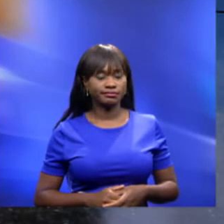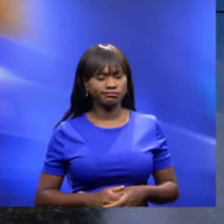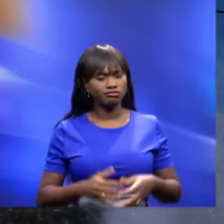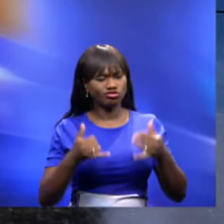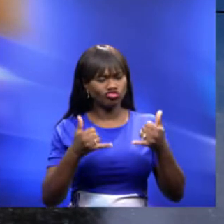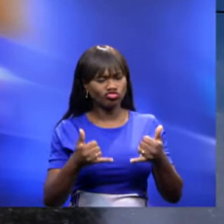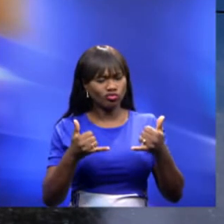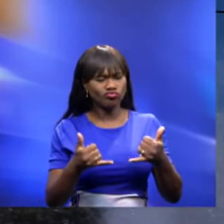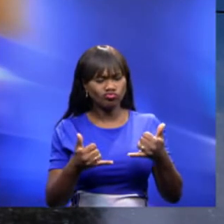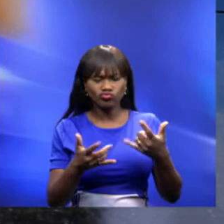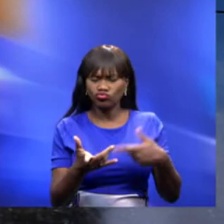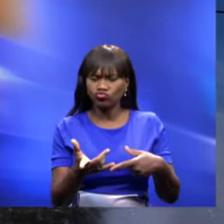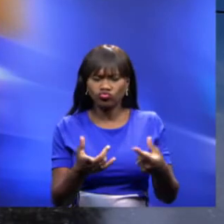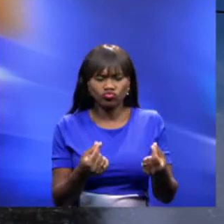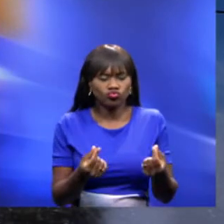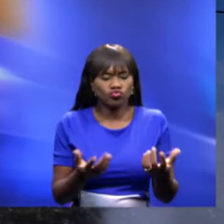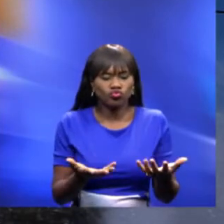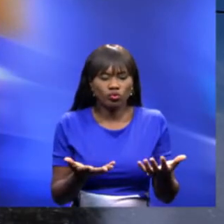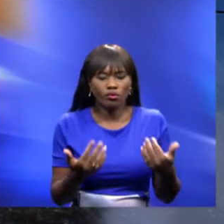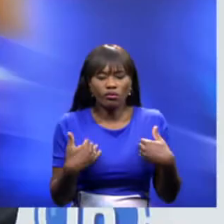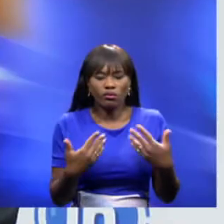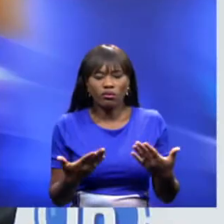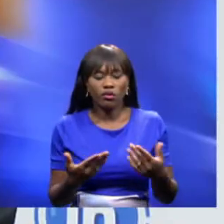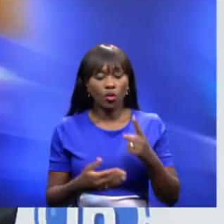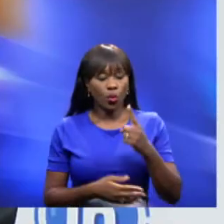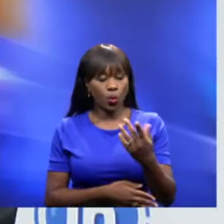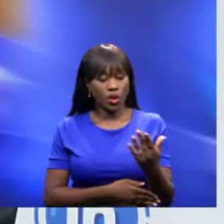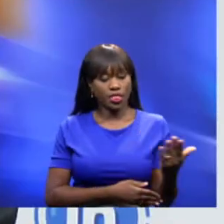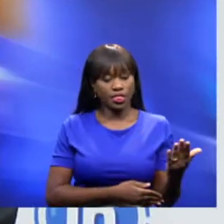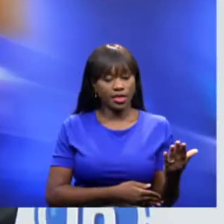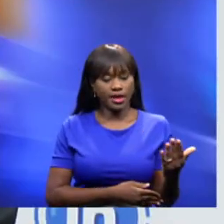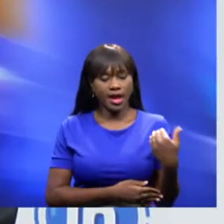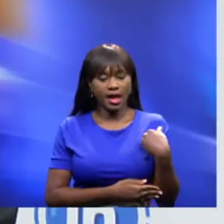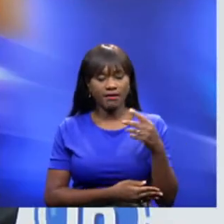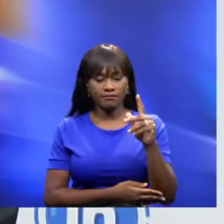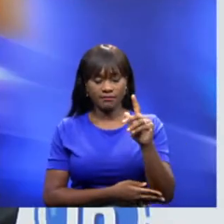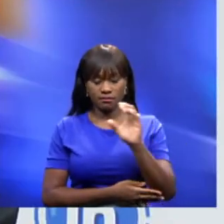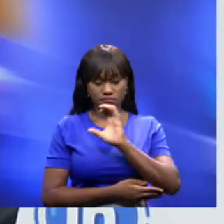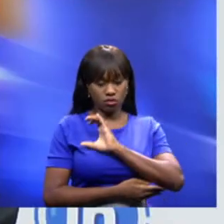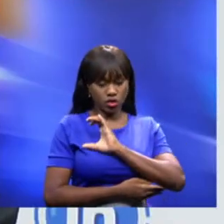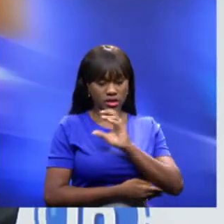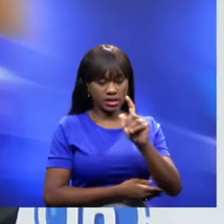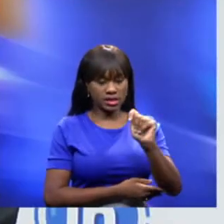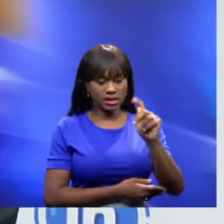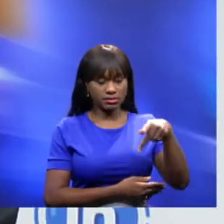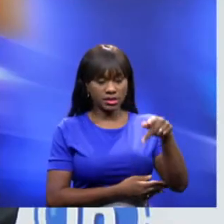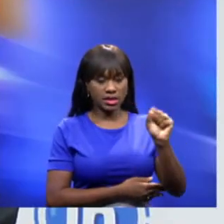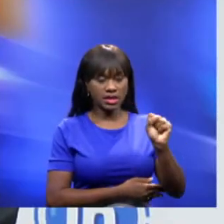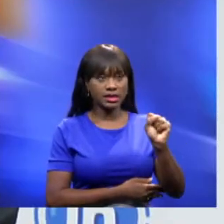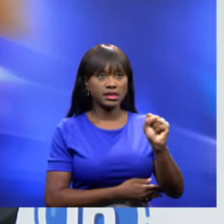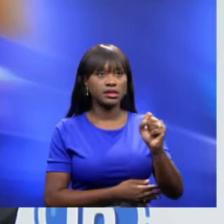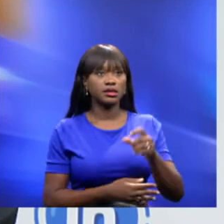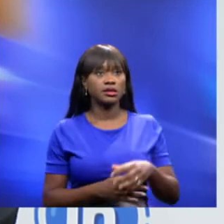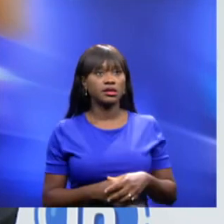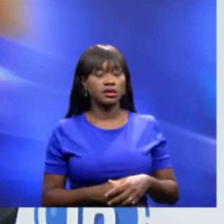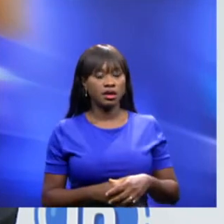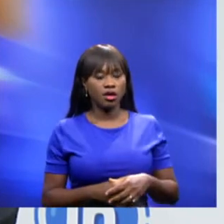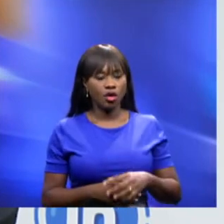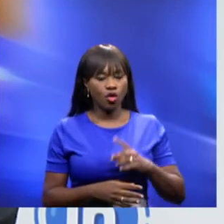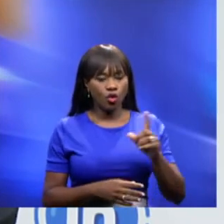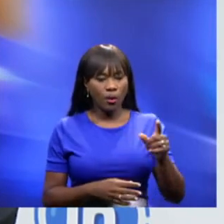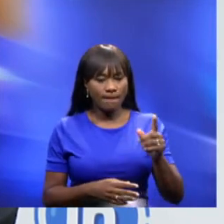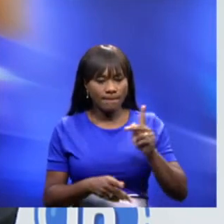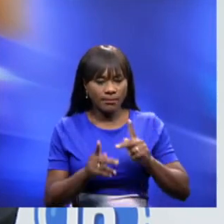trends, one of the things that we are seeing at the TTPS is that situation of phishing. You